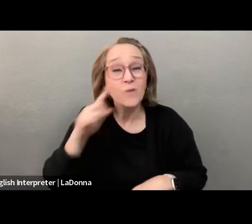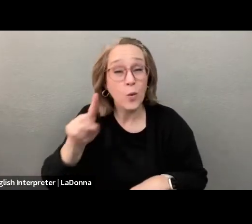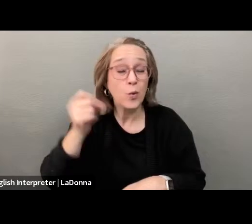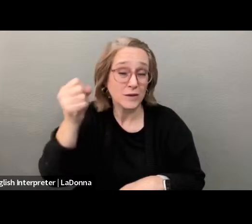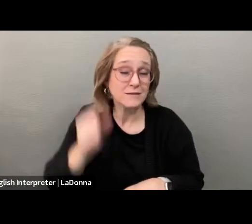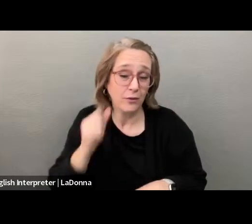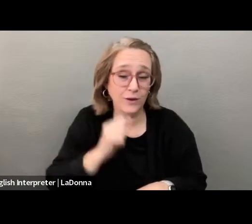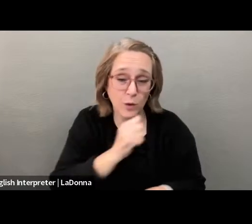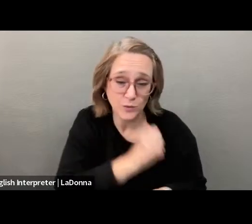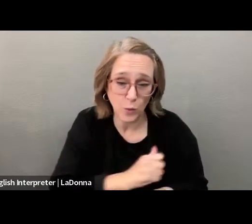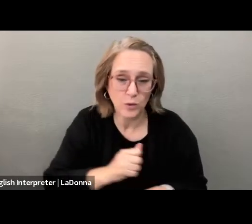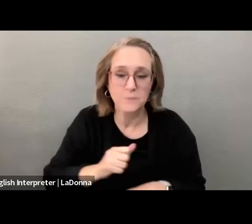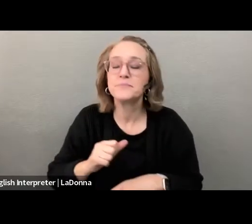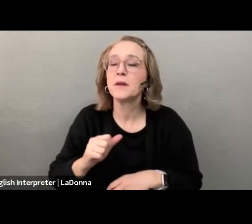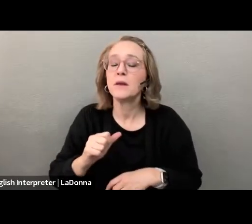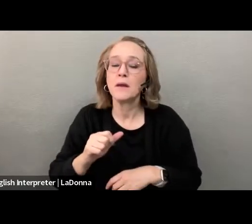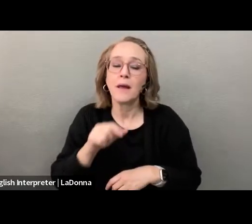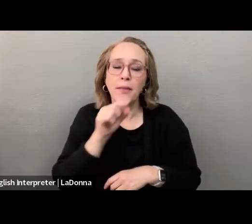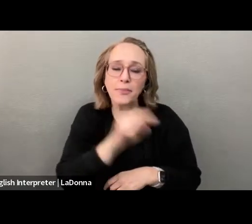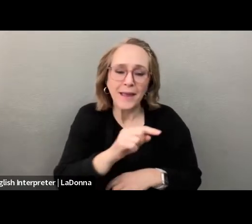Governance is a Team Sport.